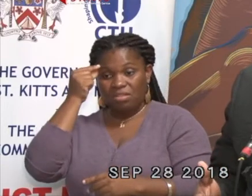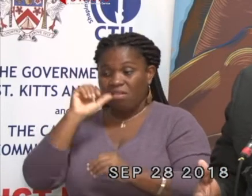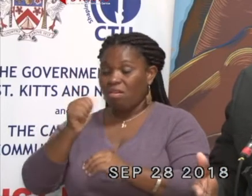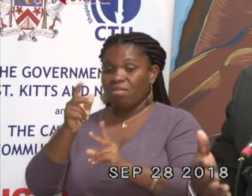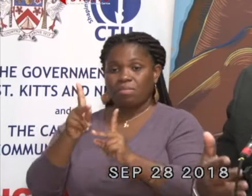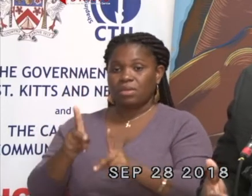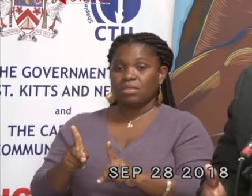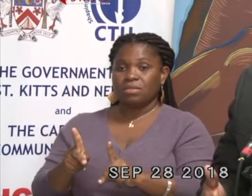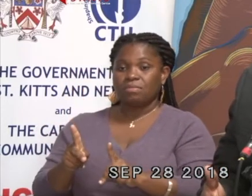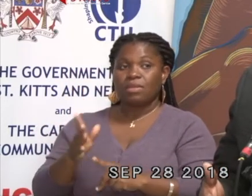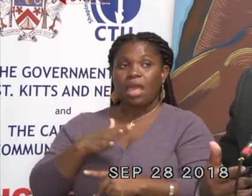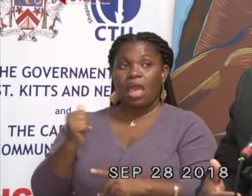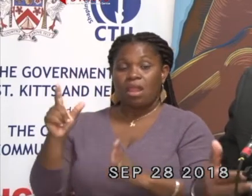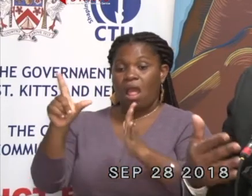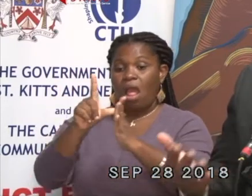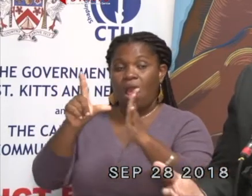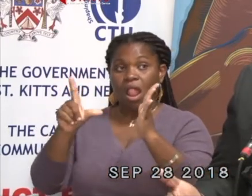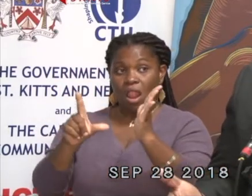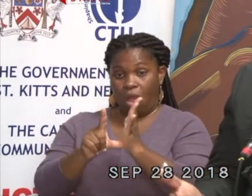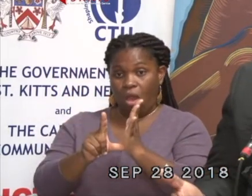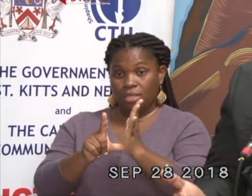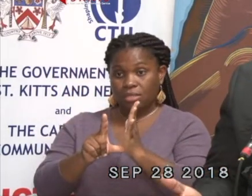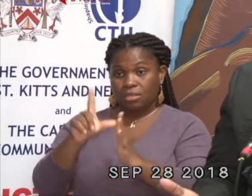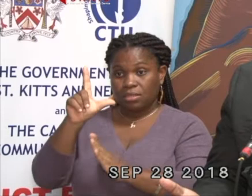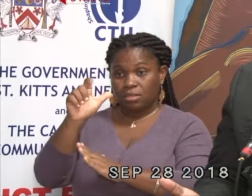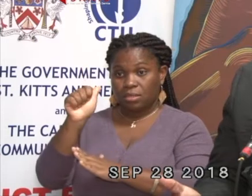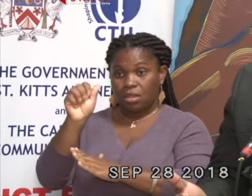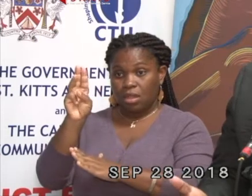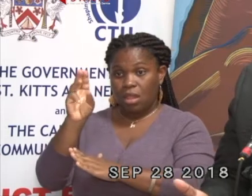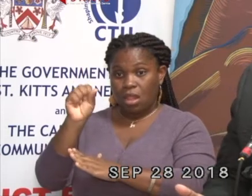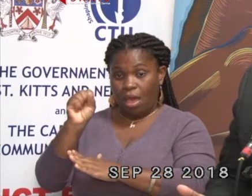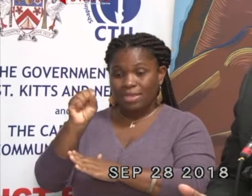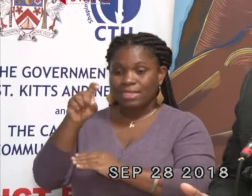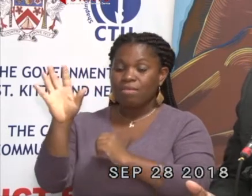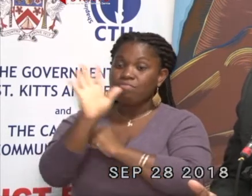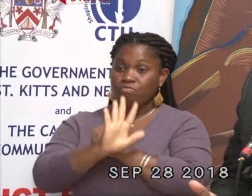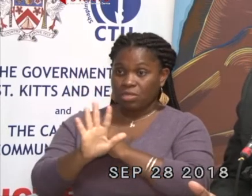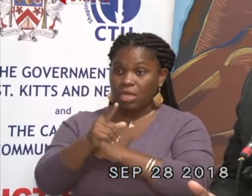else. And our laws must protect you, those with